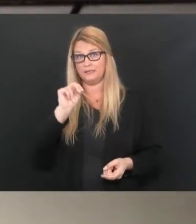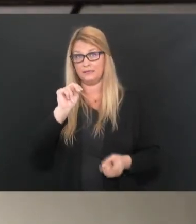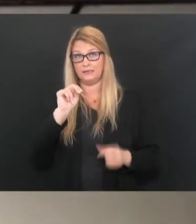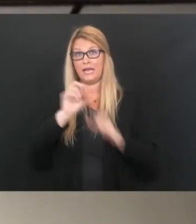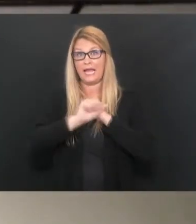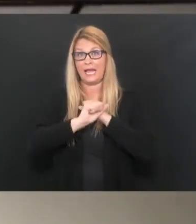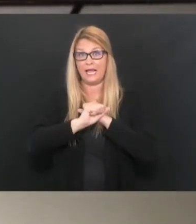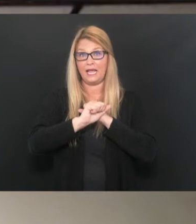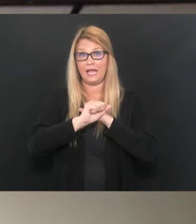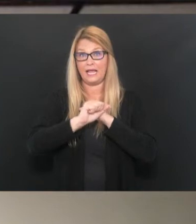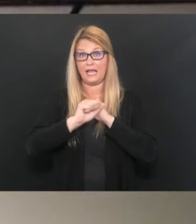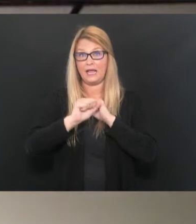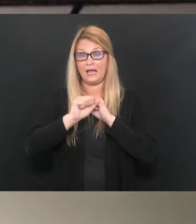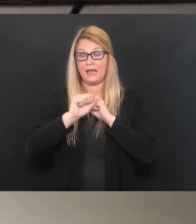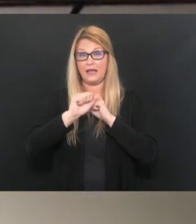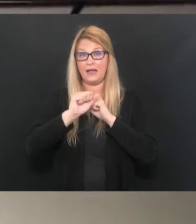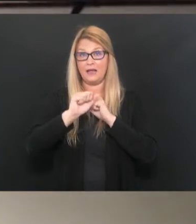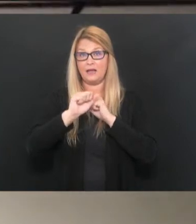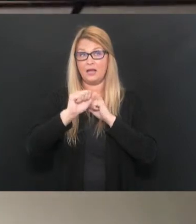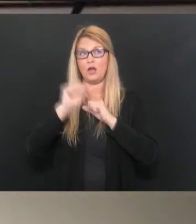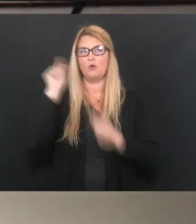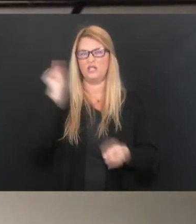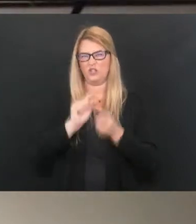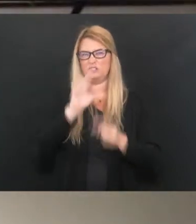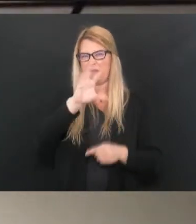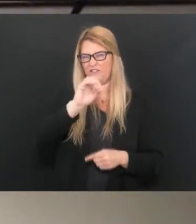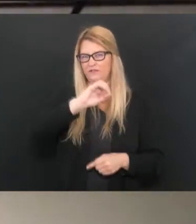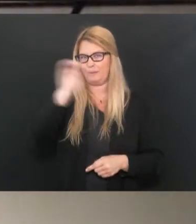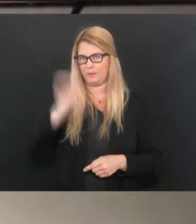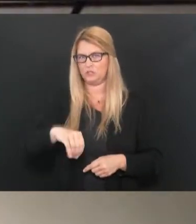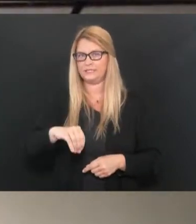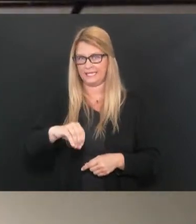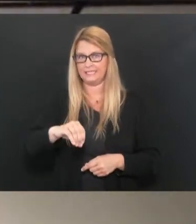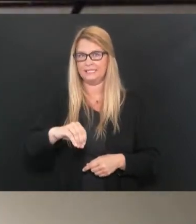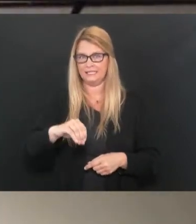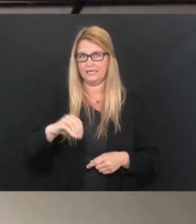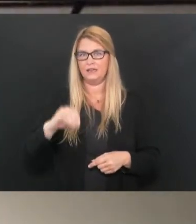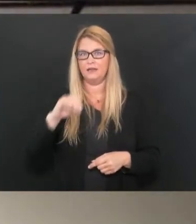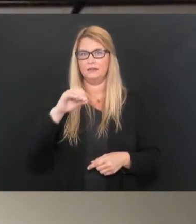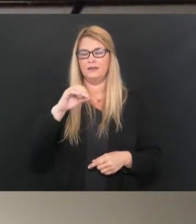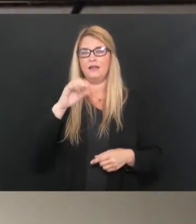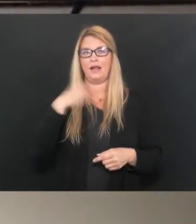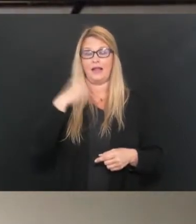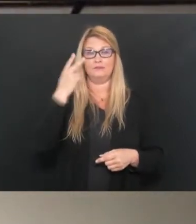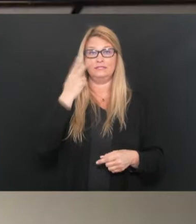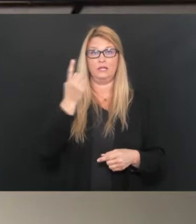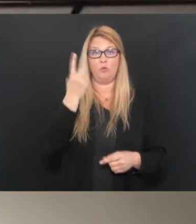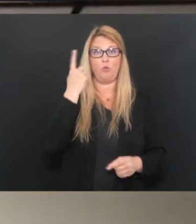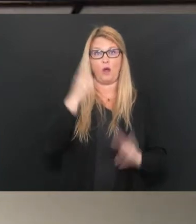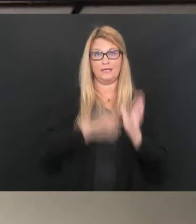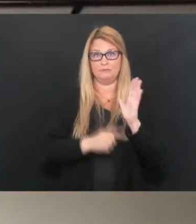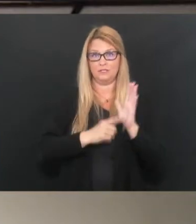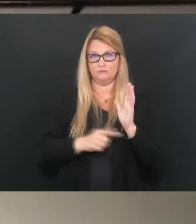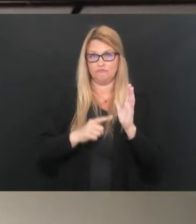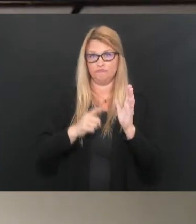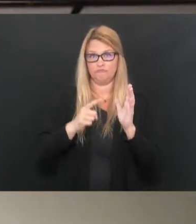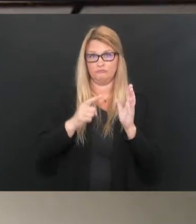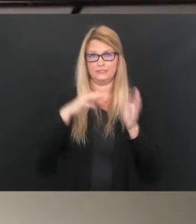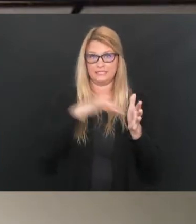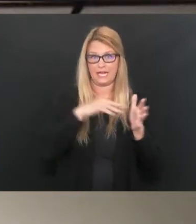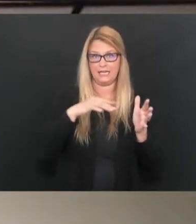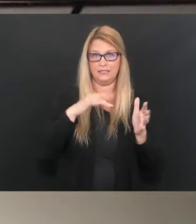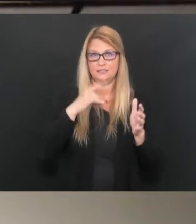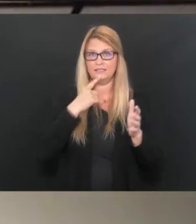as 52% by 2030. I've seen at least one study that has said that in order to even make that goal, you would have to